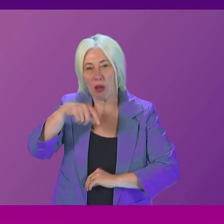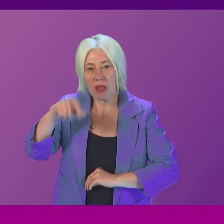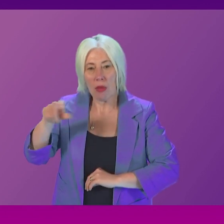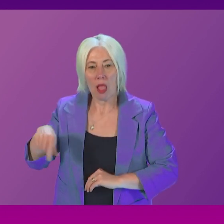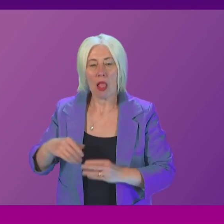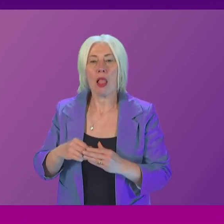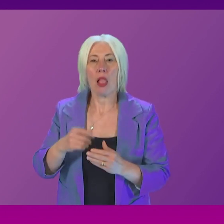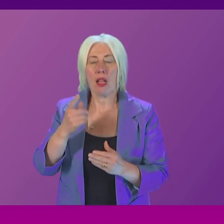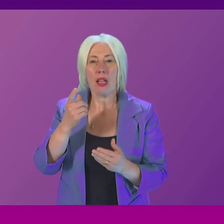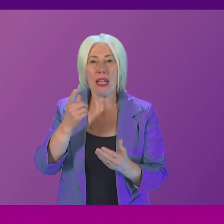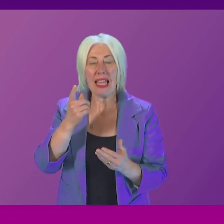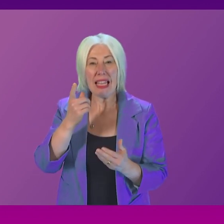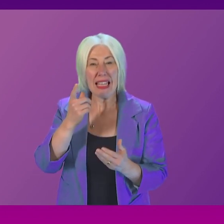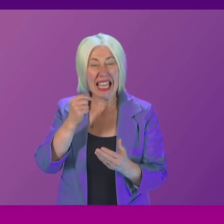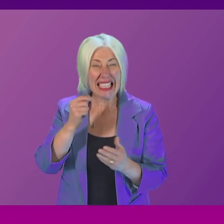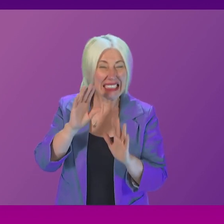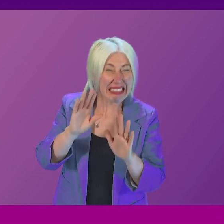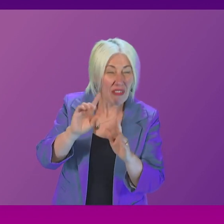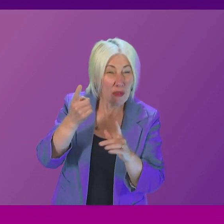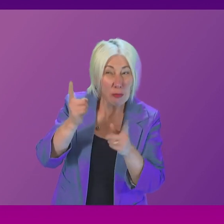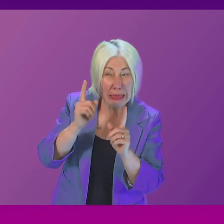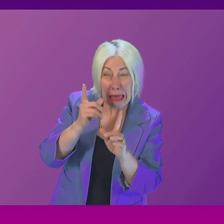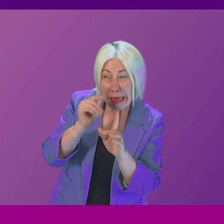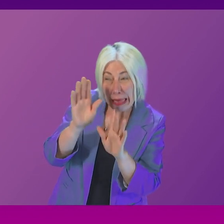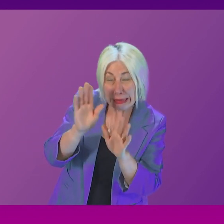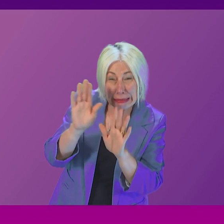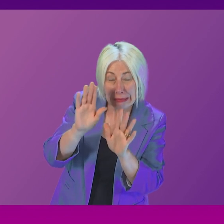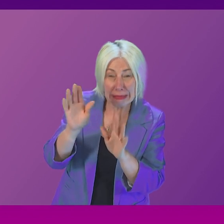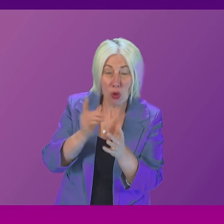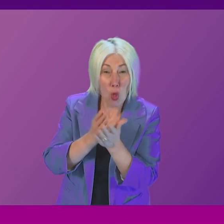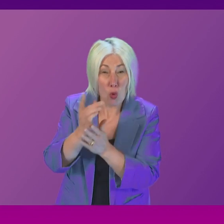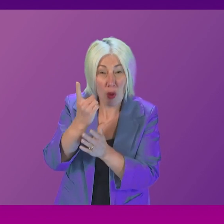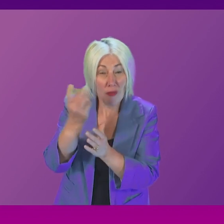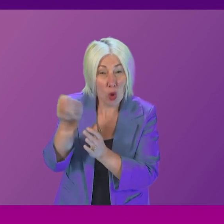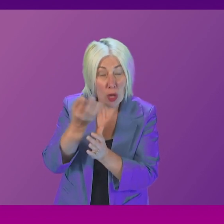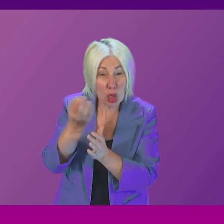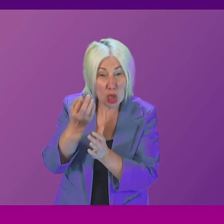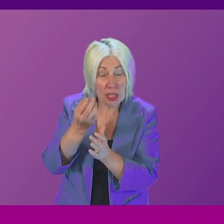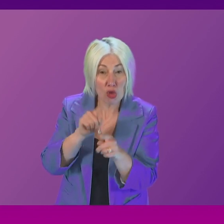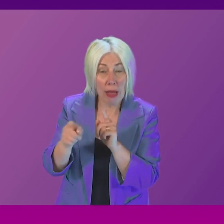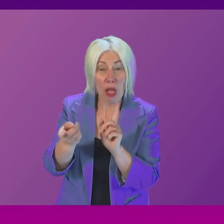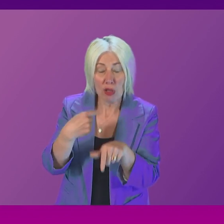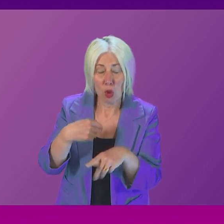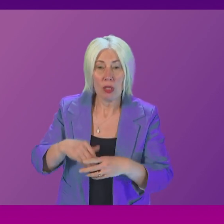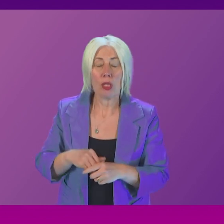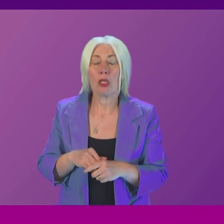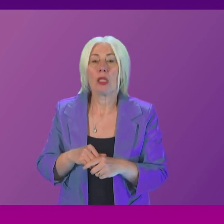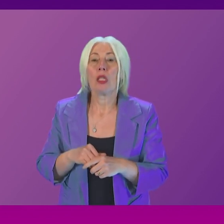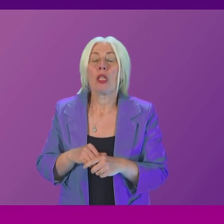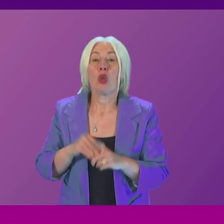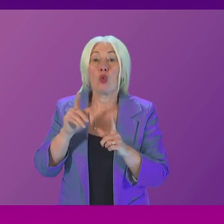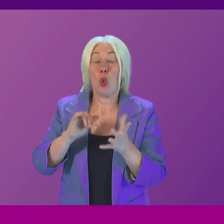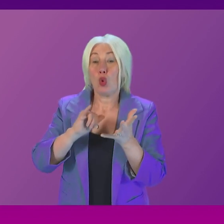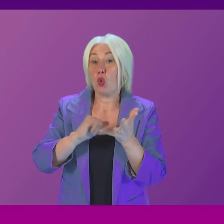indulge me, perhaps, First Minister, I'll go through one of them at least to try and elicit a response. So